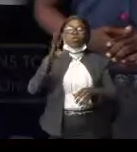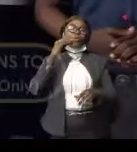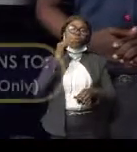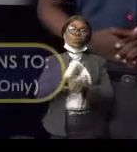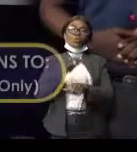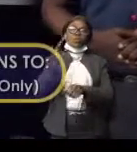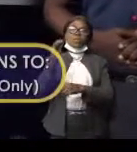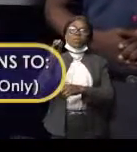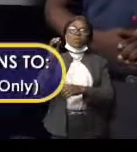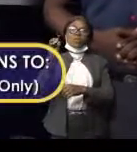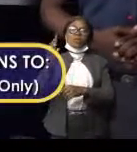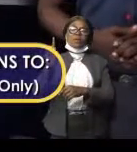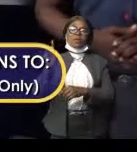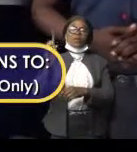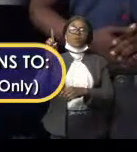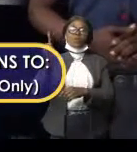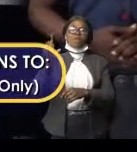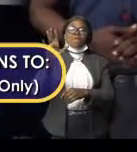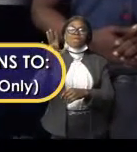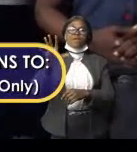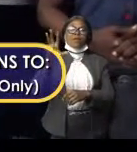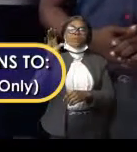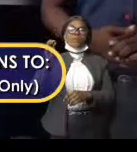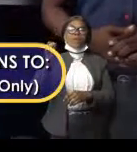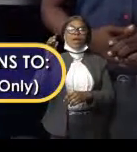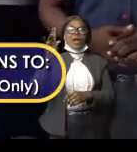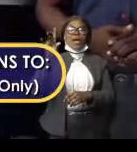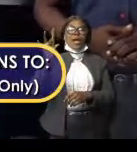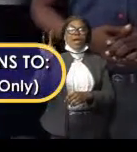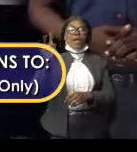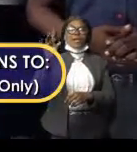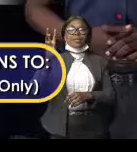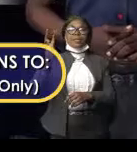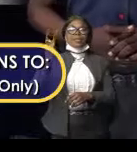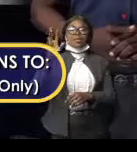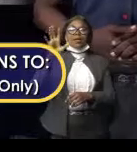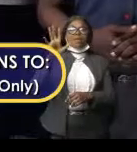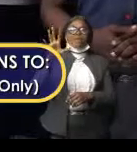to 081 50 86